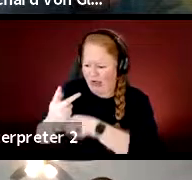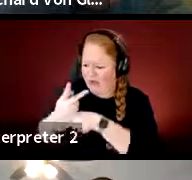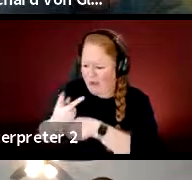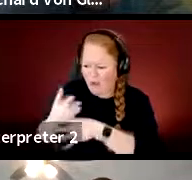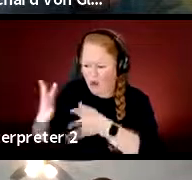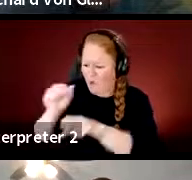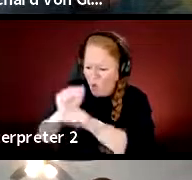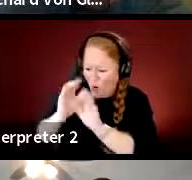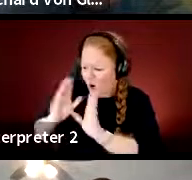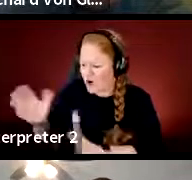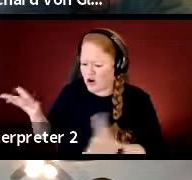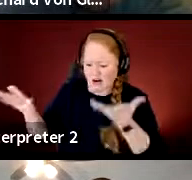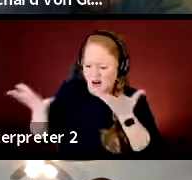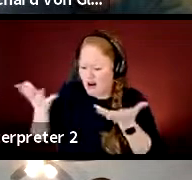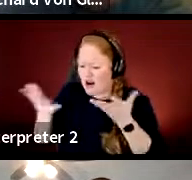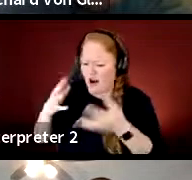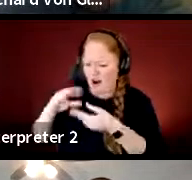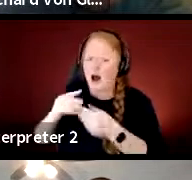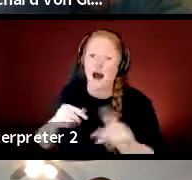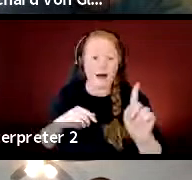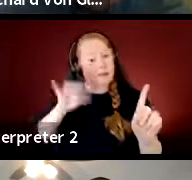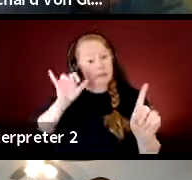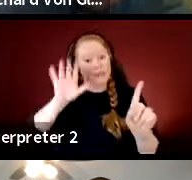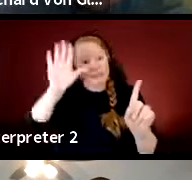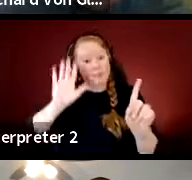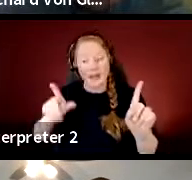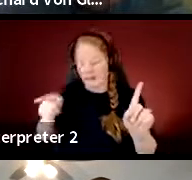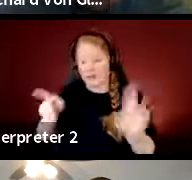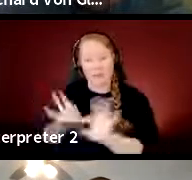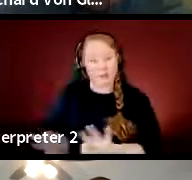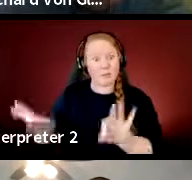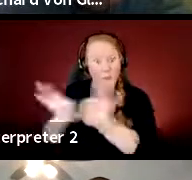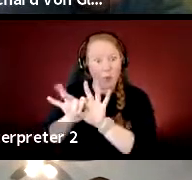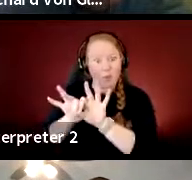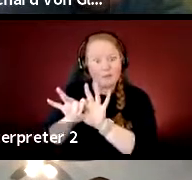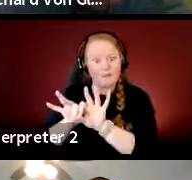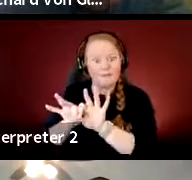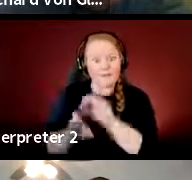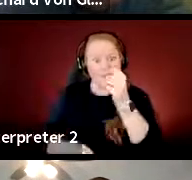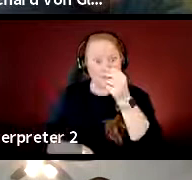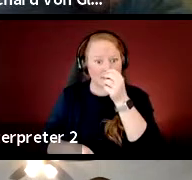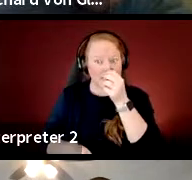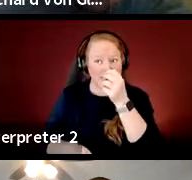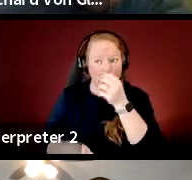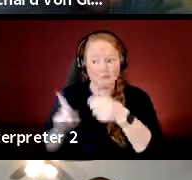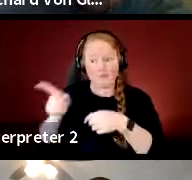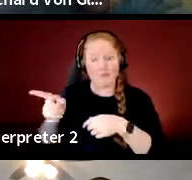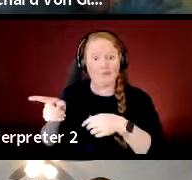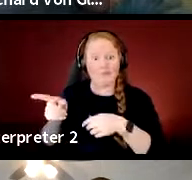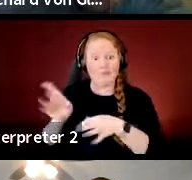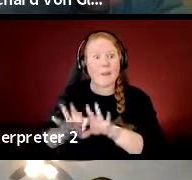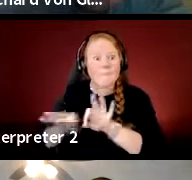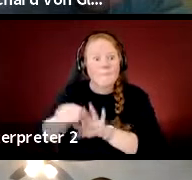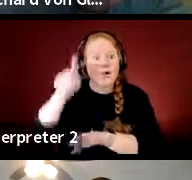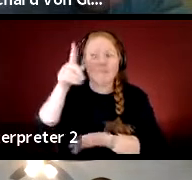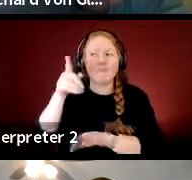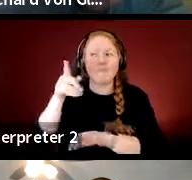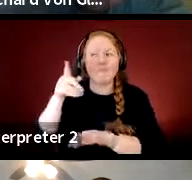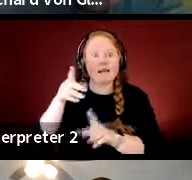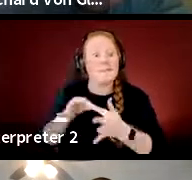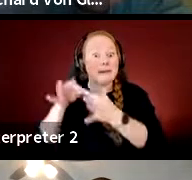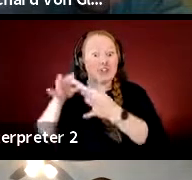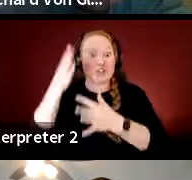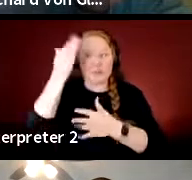instrumental in dealing with a lot of the issues that came up since COVID, but certainly prior to COVID as well.